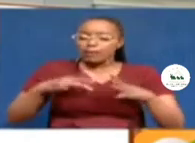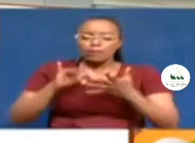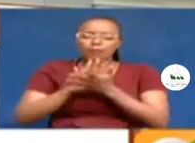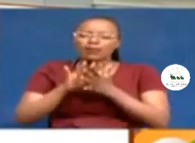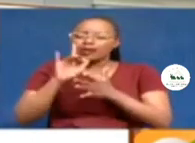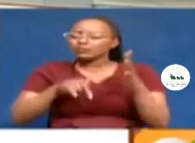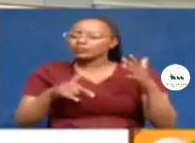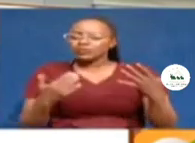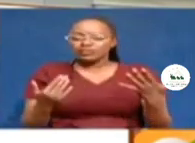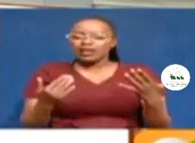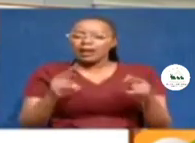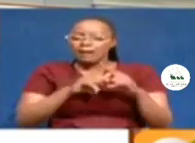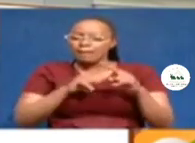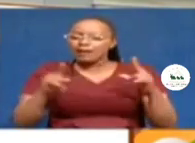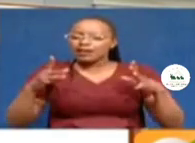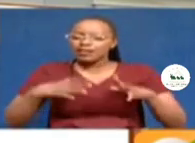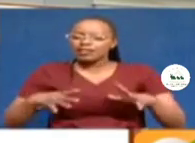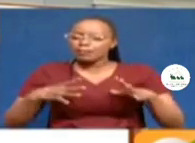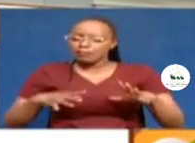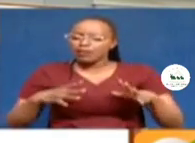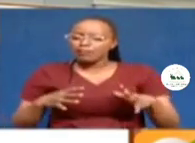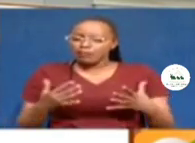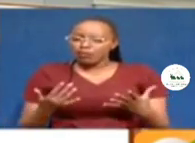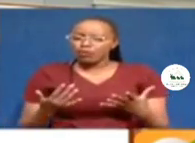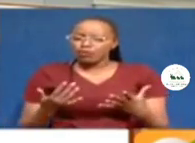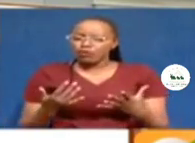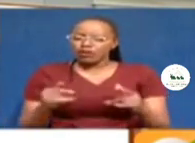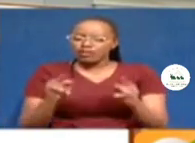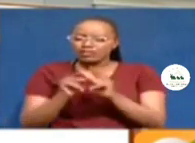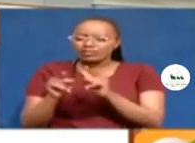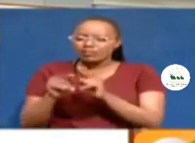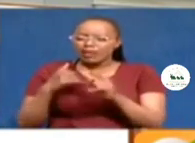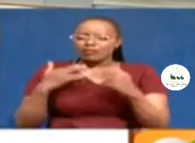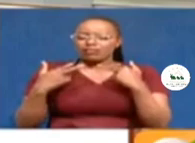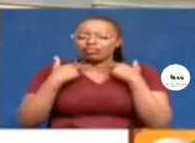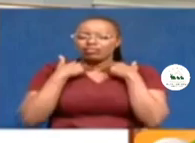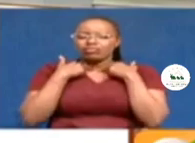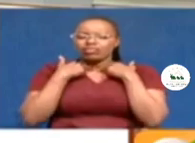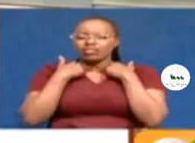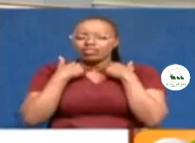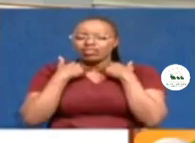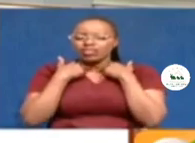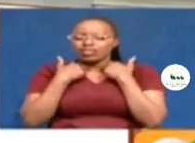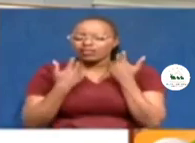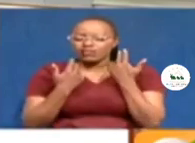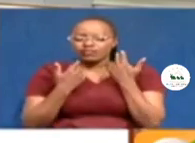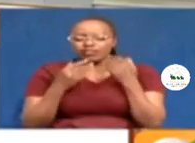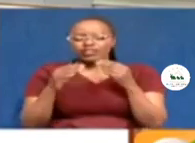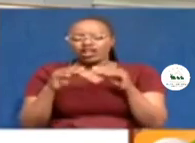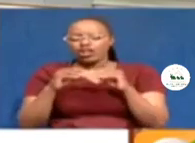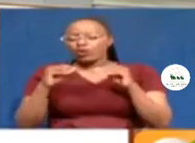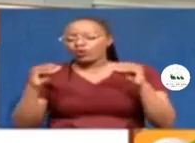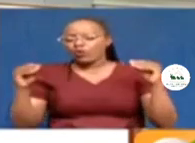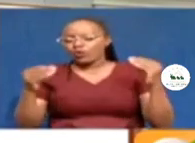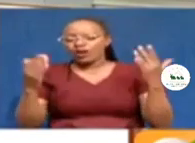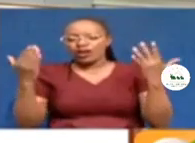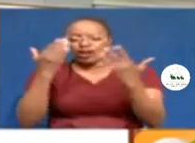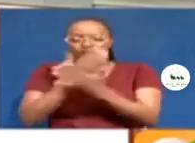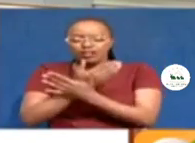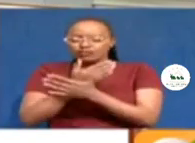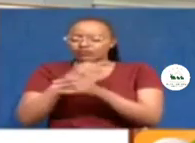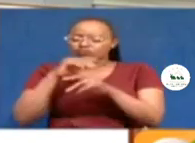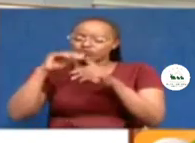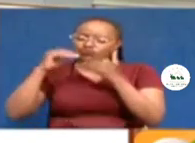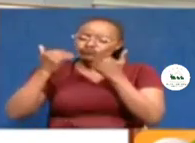what? But the citizen is caught up in a long night of